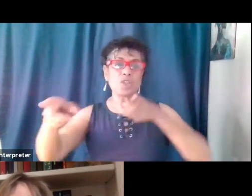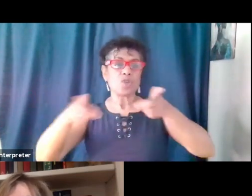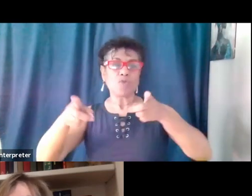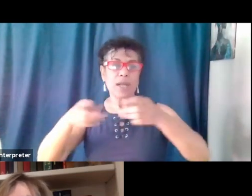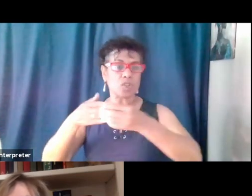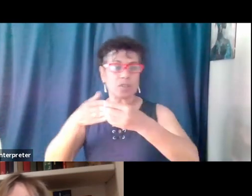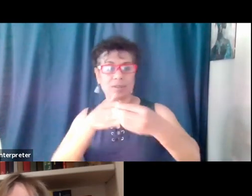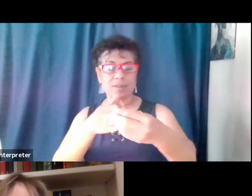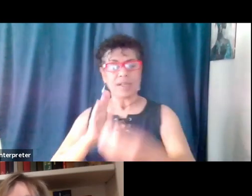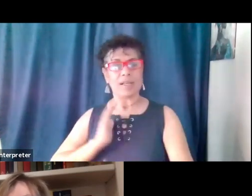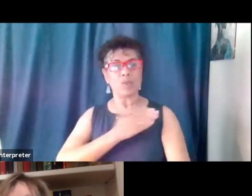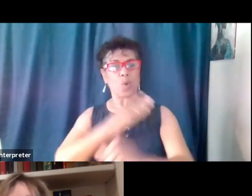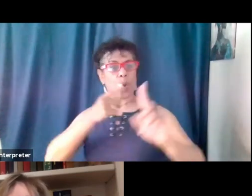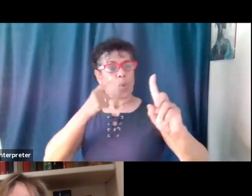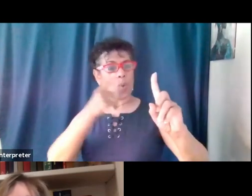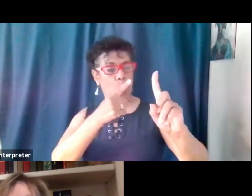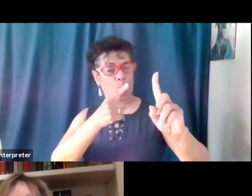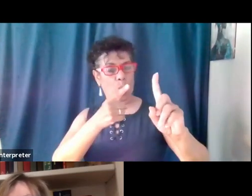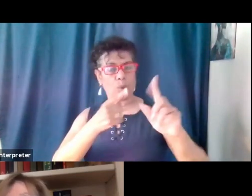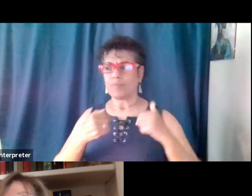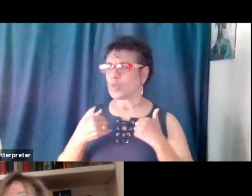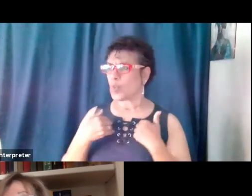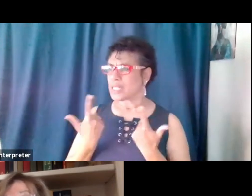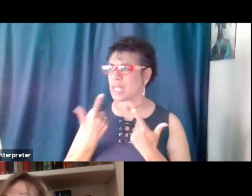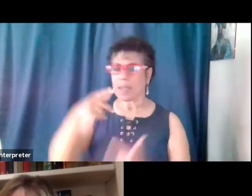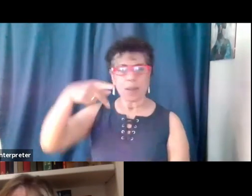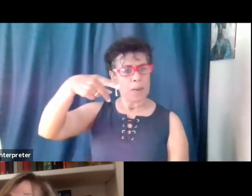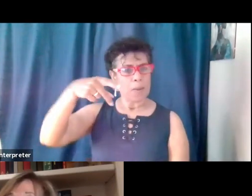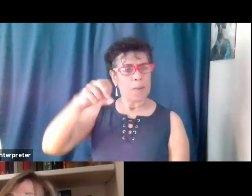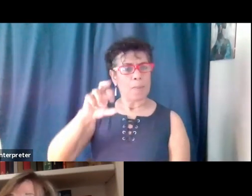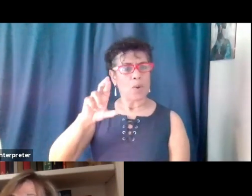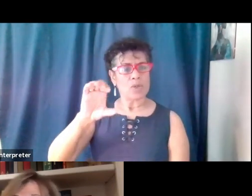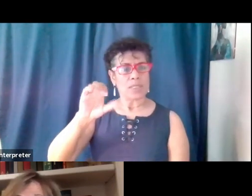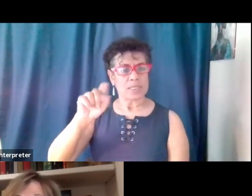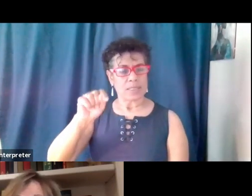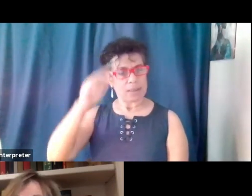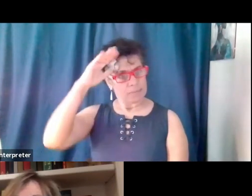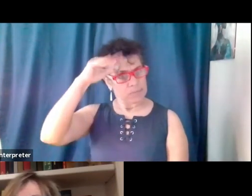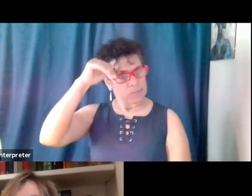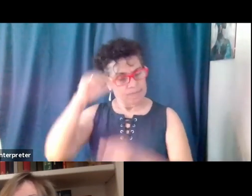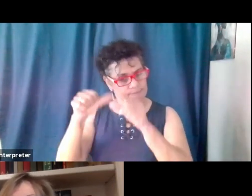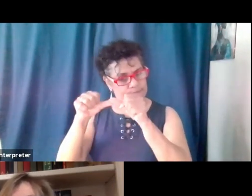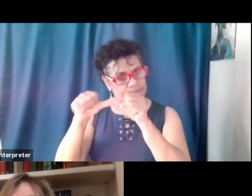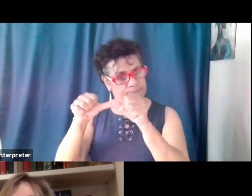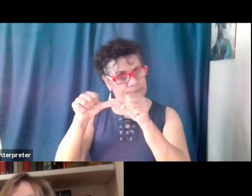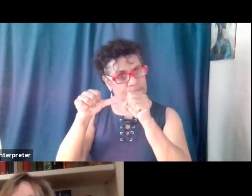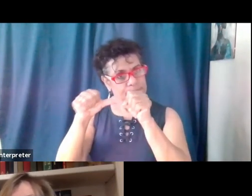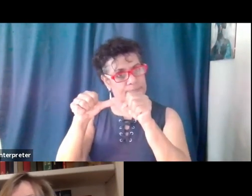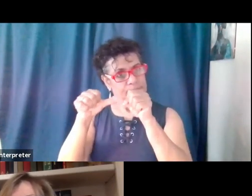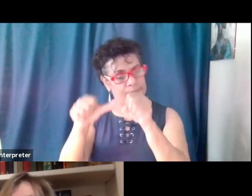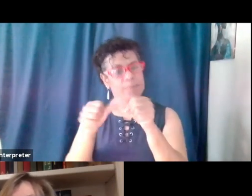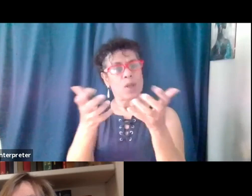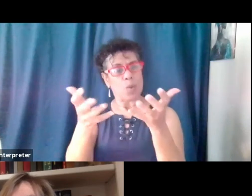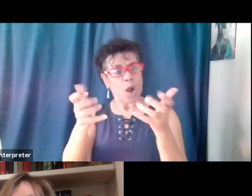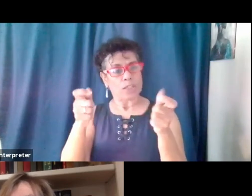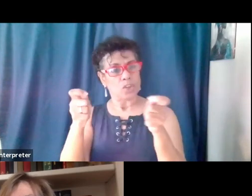goal of constantly, do I use the word persistence? Constantly persisting on the change. And